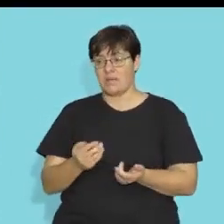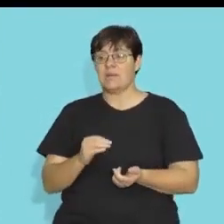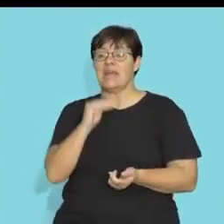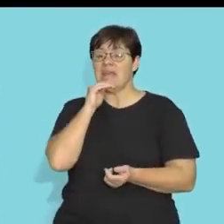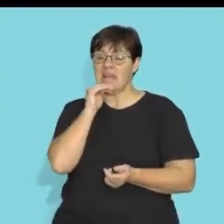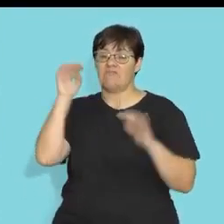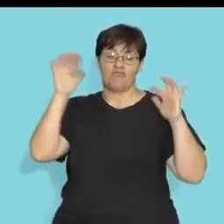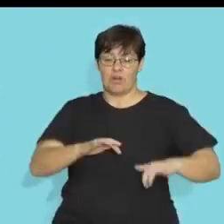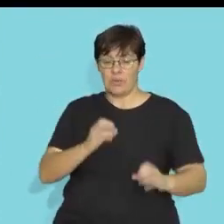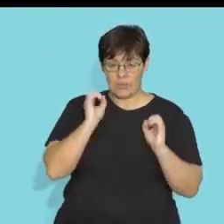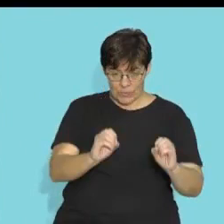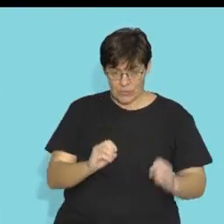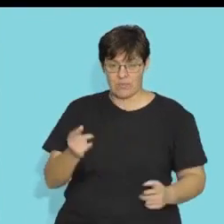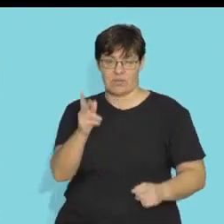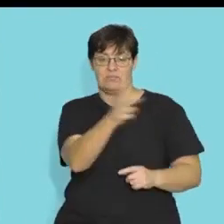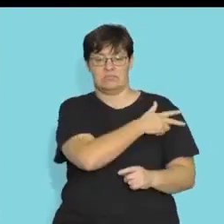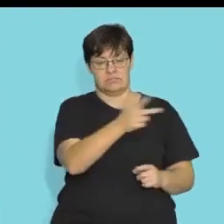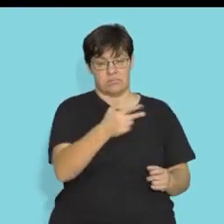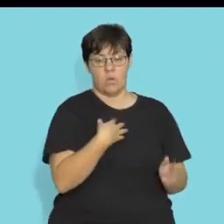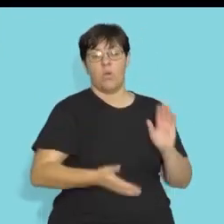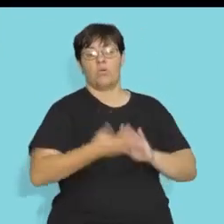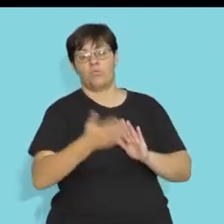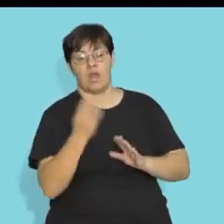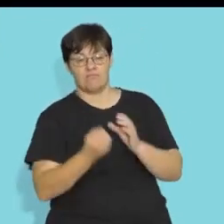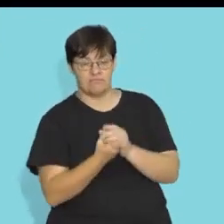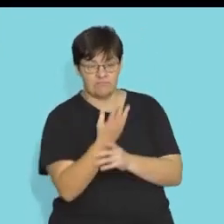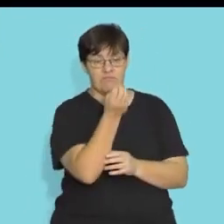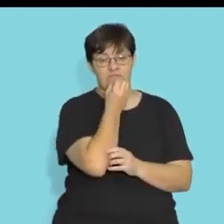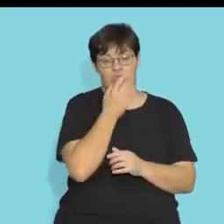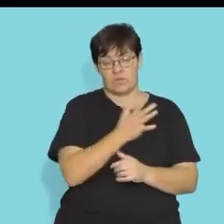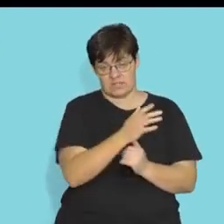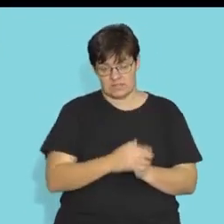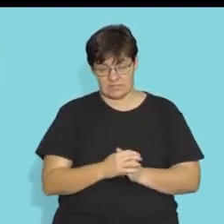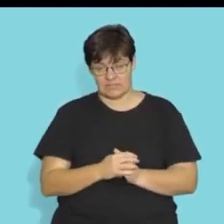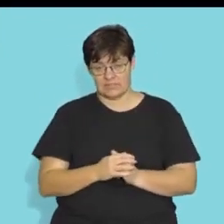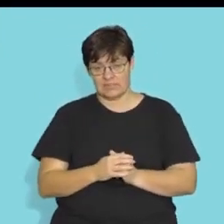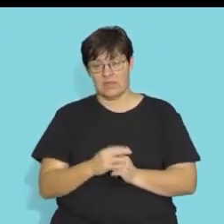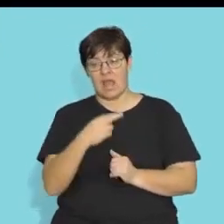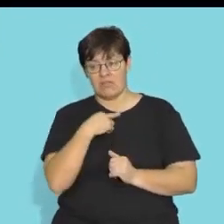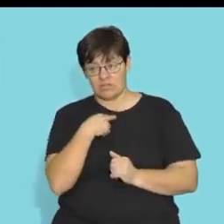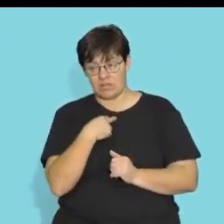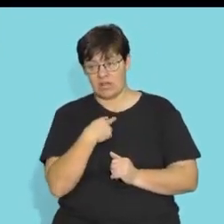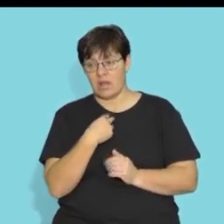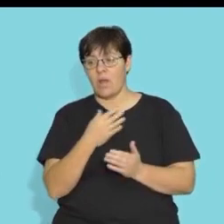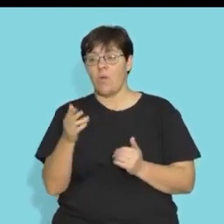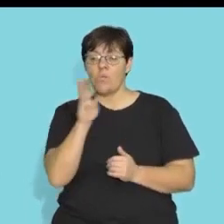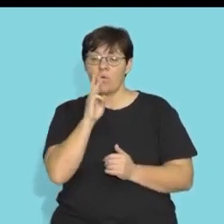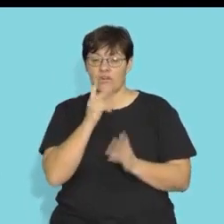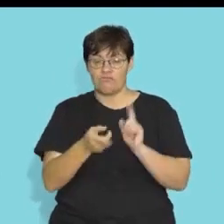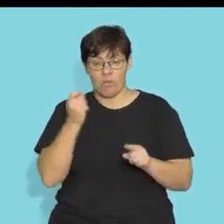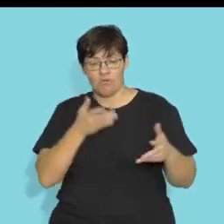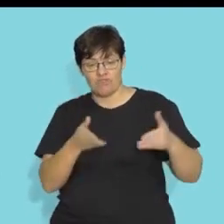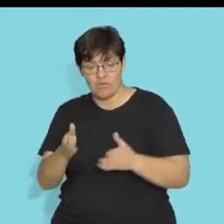is used in areas where there's not enough rainfall, or it's used to speed up the growth of crop. Unfortunately,